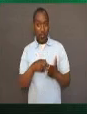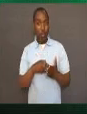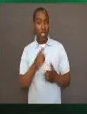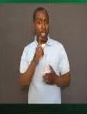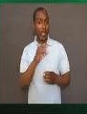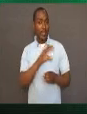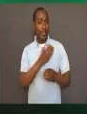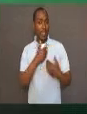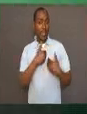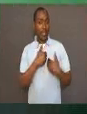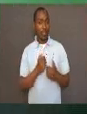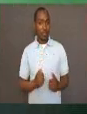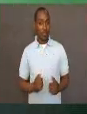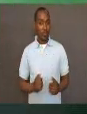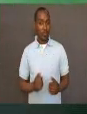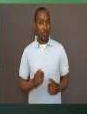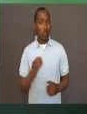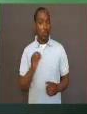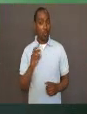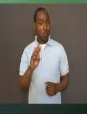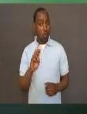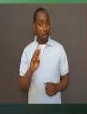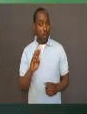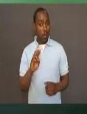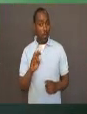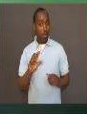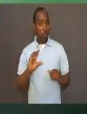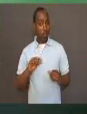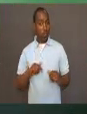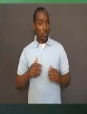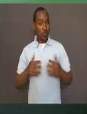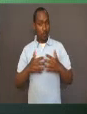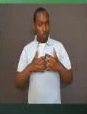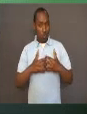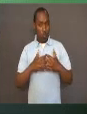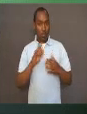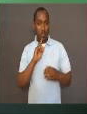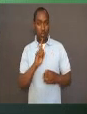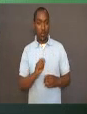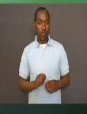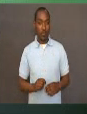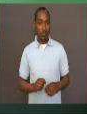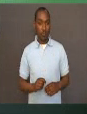one cell, or they can live in colonies.